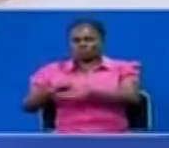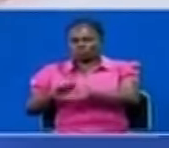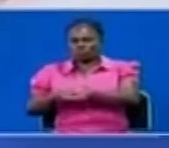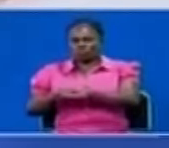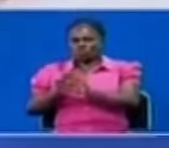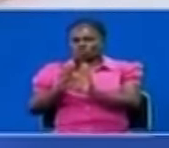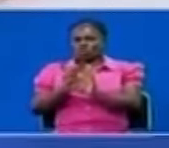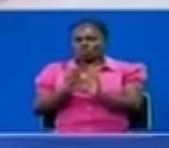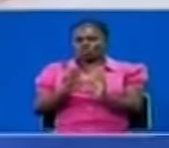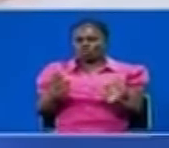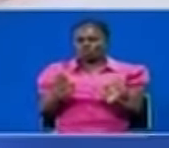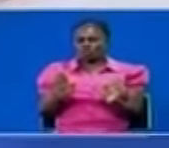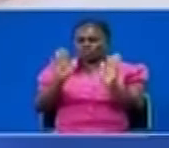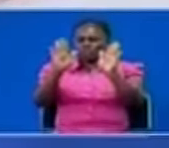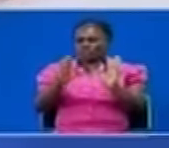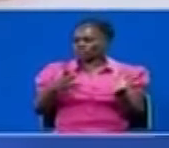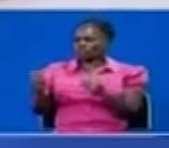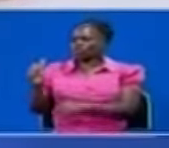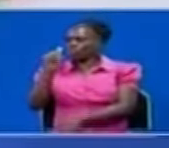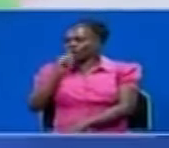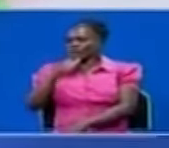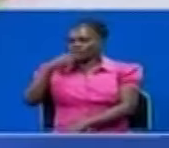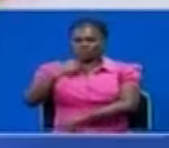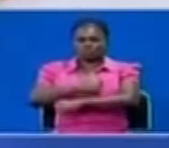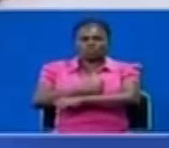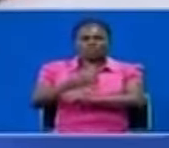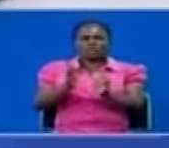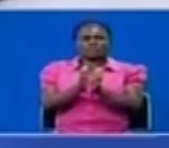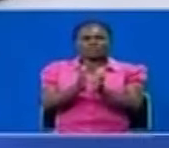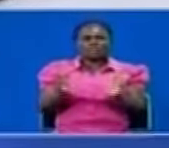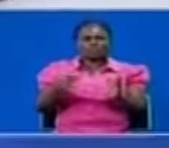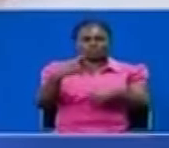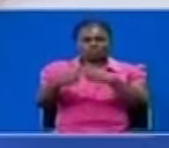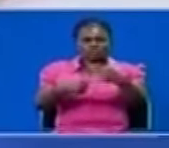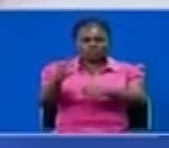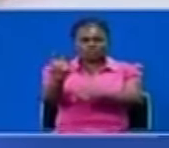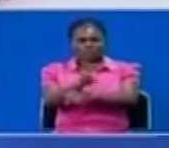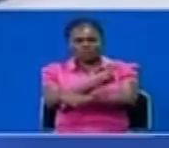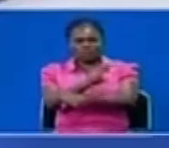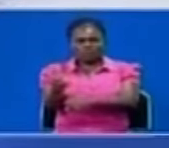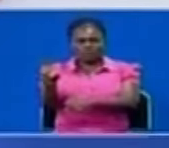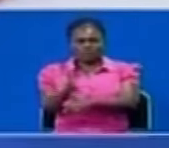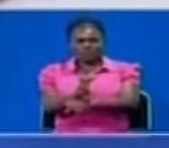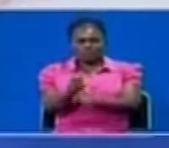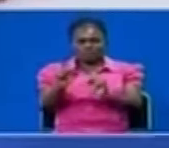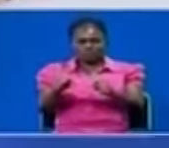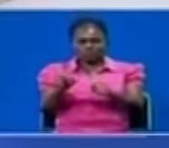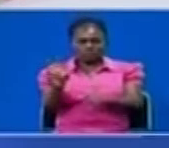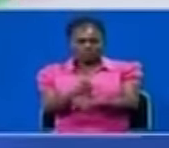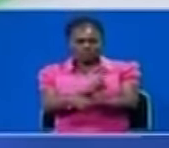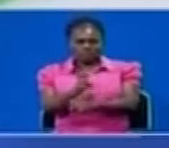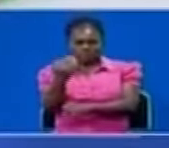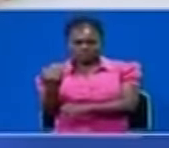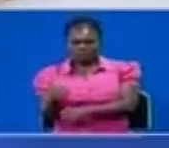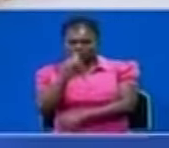there's no use now to take kids to private schools, and it's a general continuous assessment. And that way you can assess your kid.